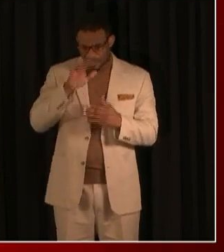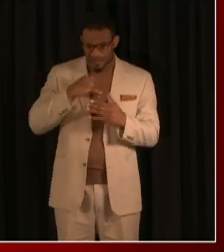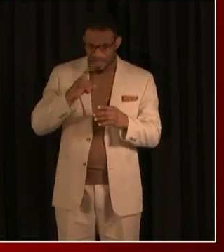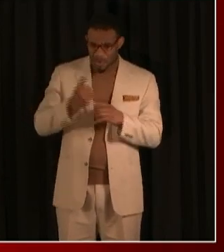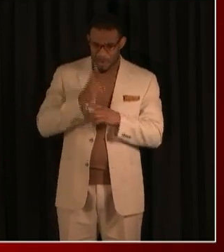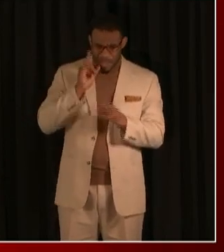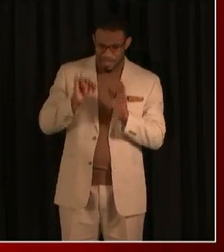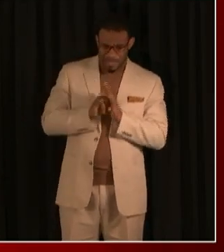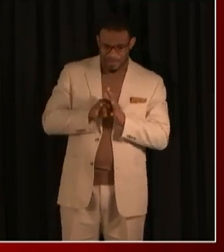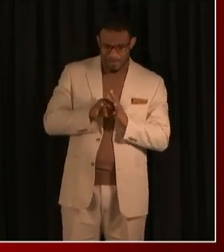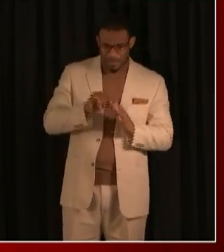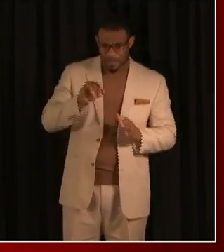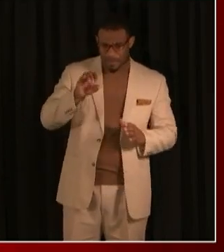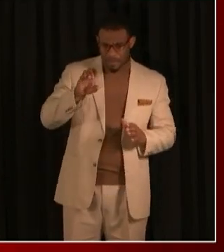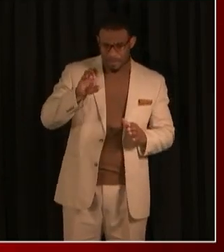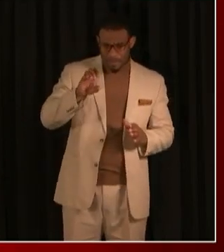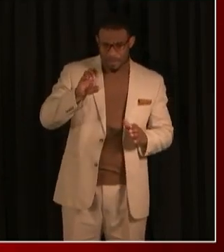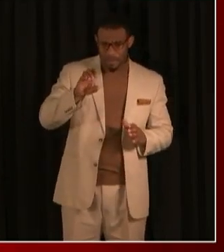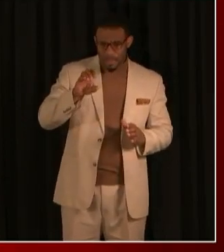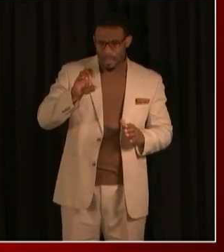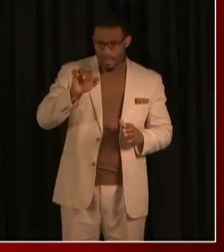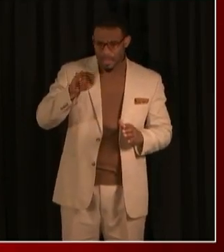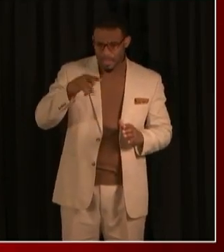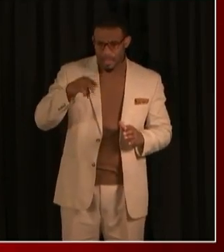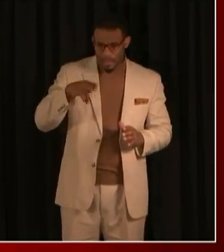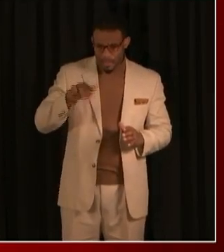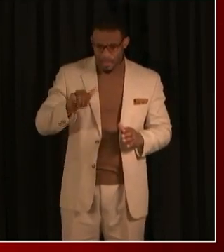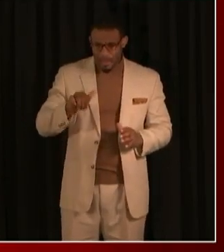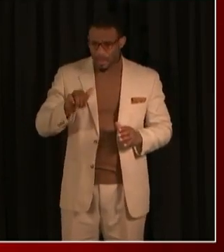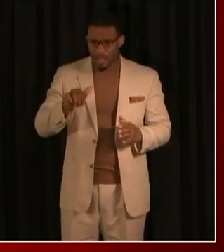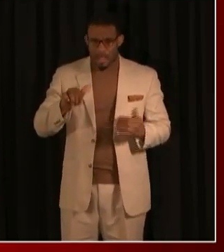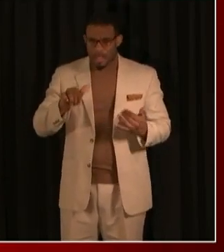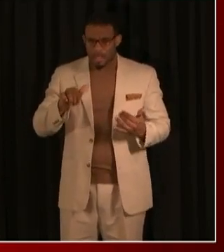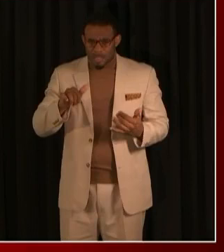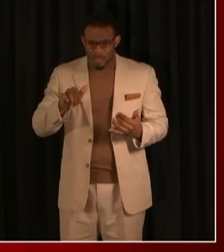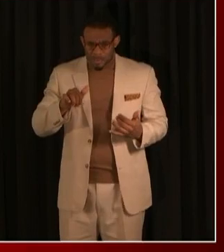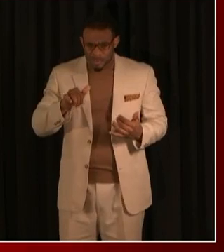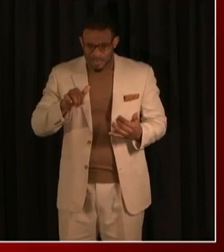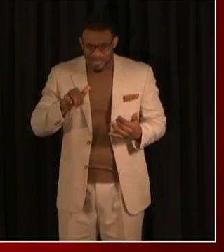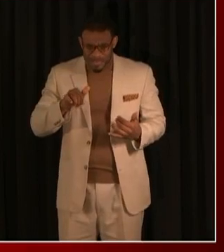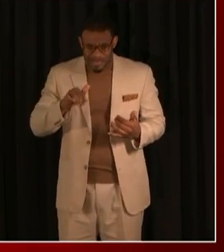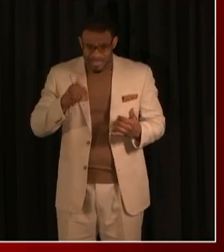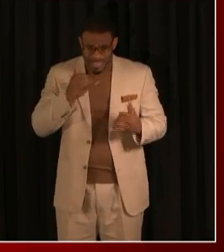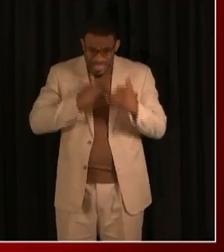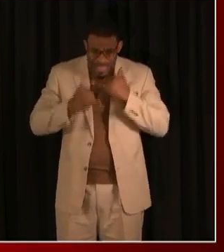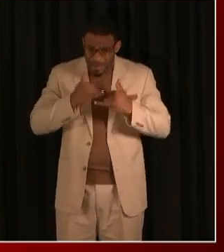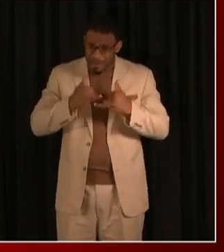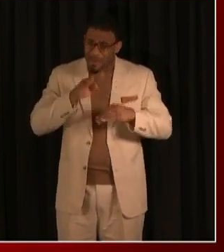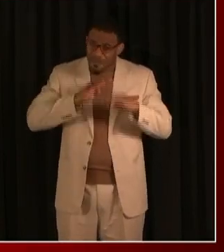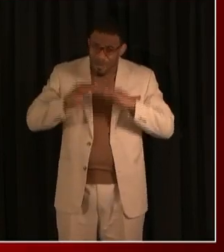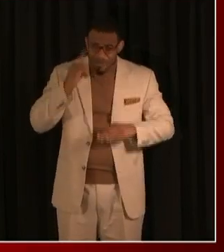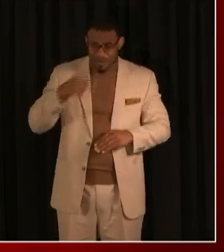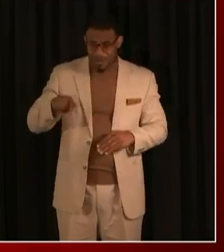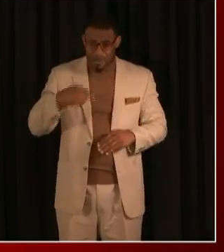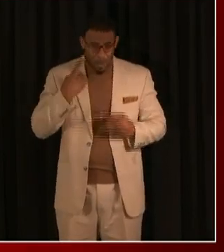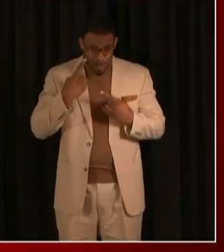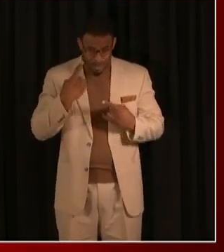correctly identified the photos, the images, and then they press submit, and it says error maybe 2 or 3 times, and it's been very